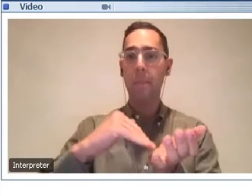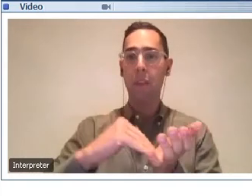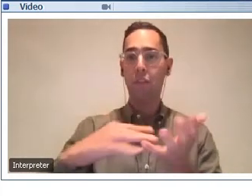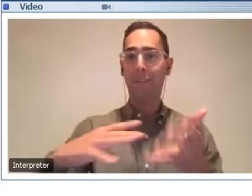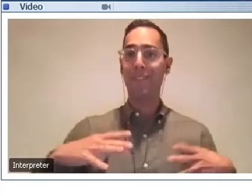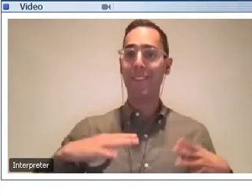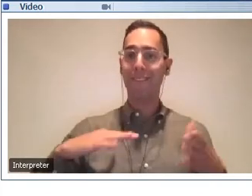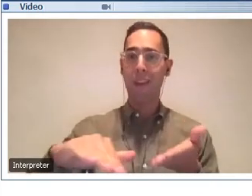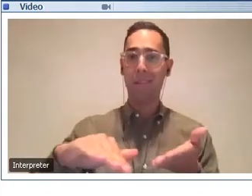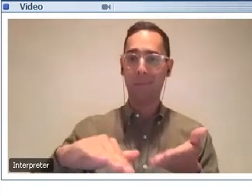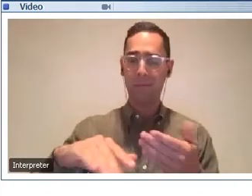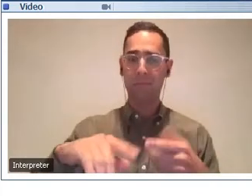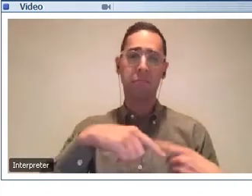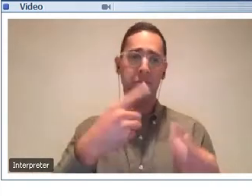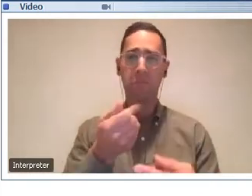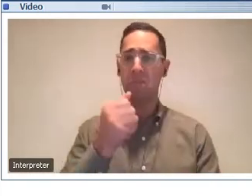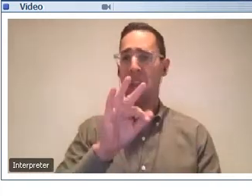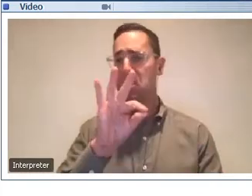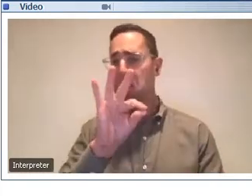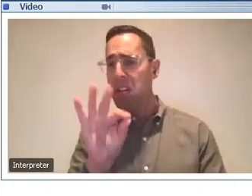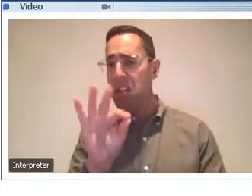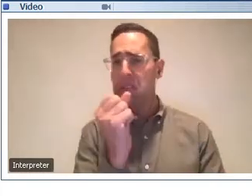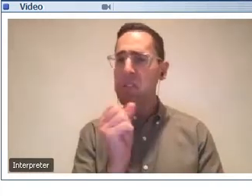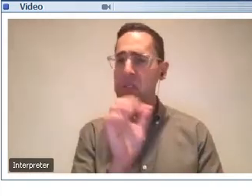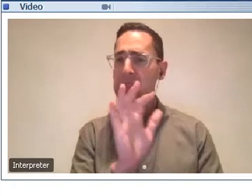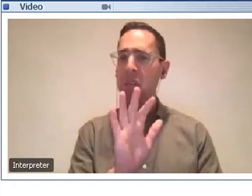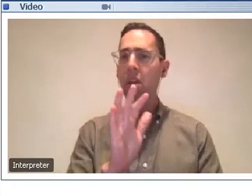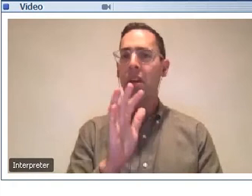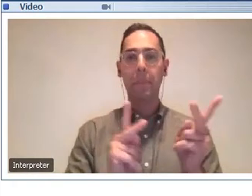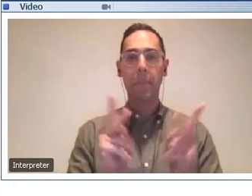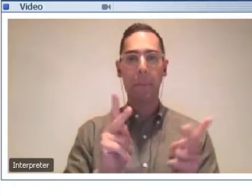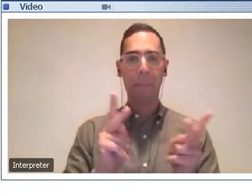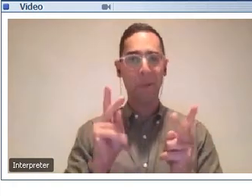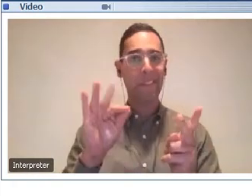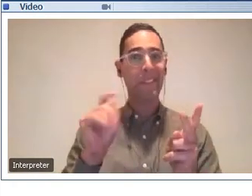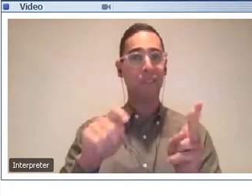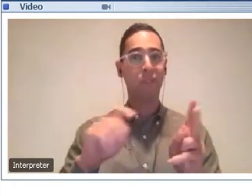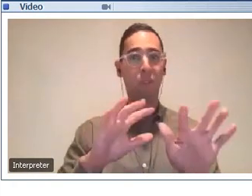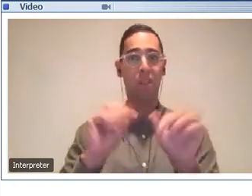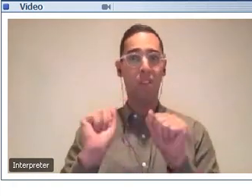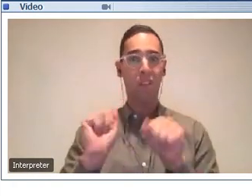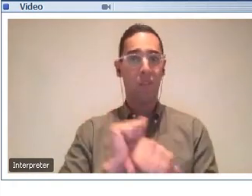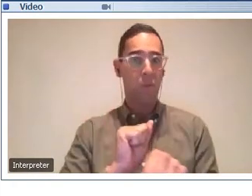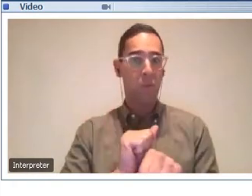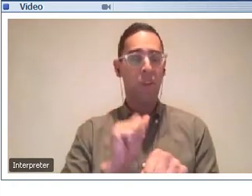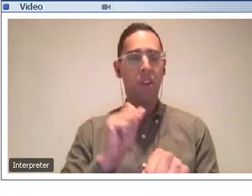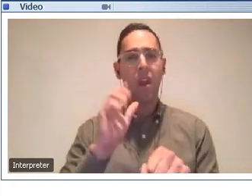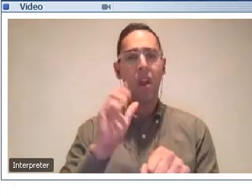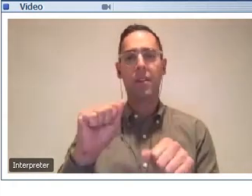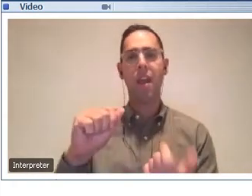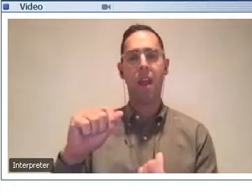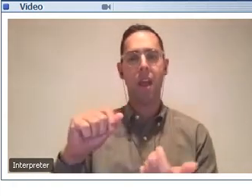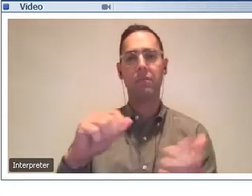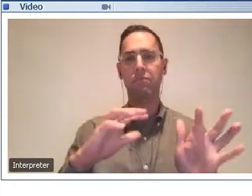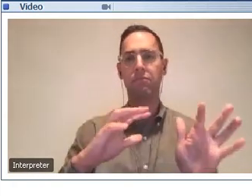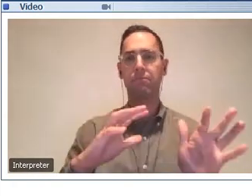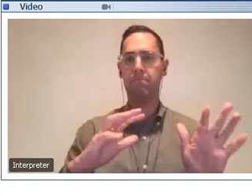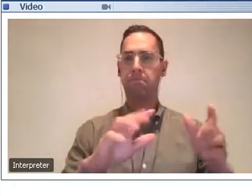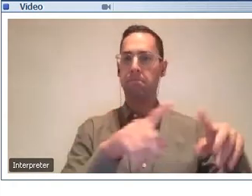workers with up to 12 weeks of unpaid job-protected leave if they need to take leave for one of those